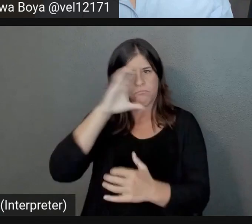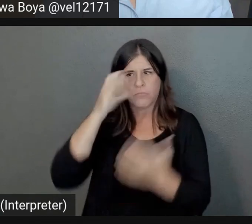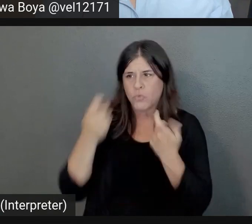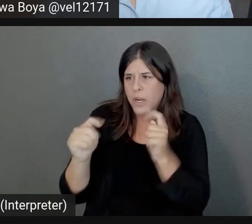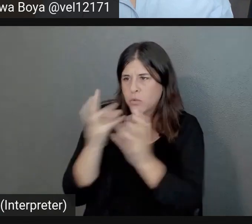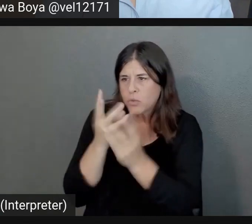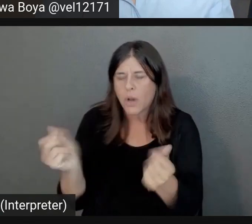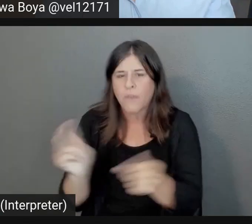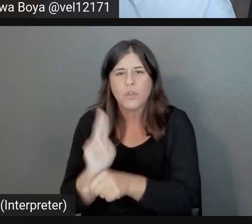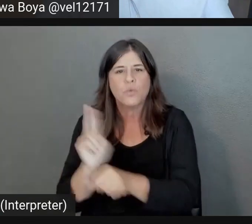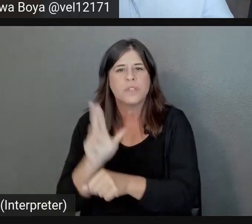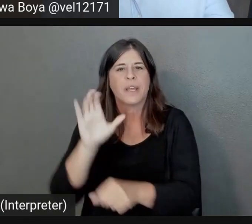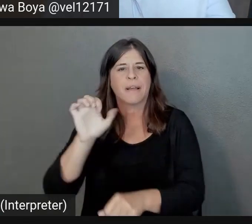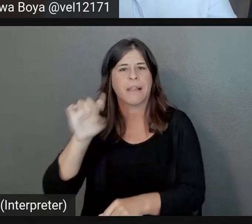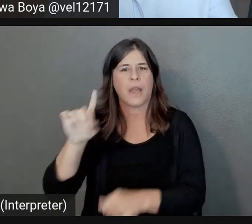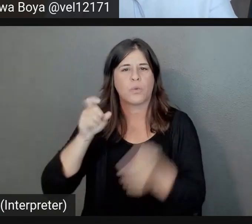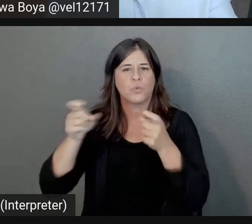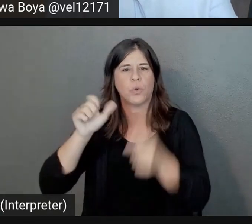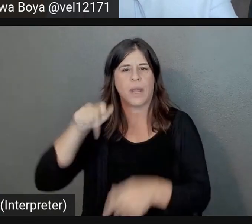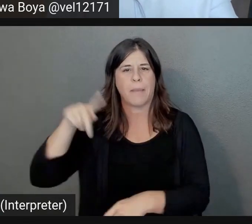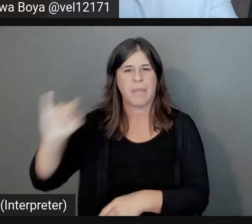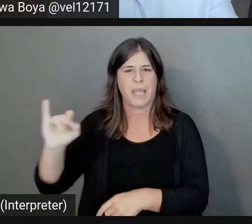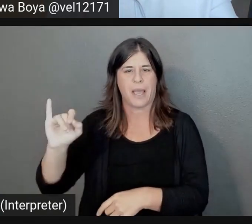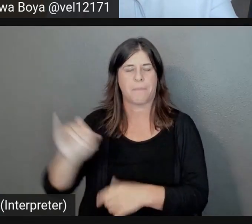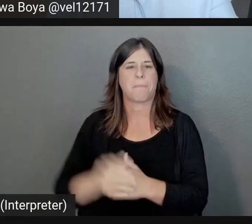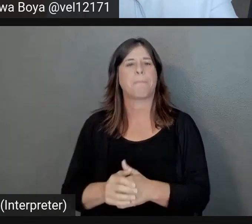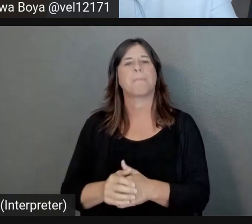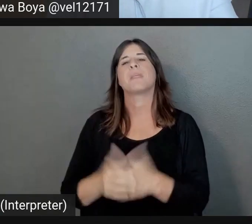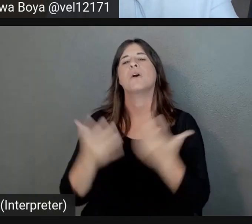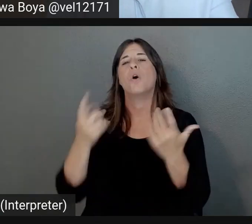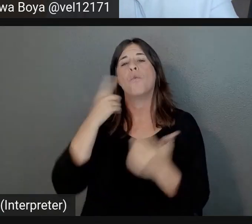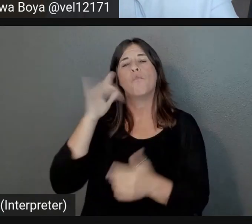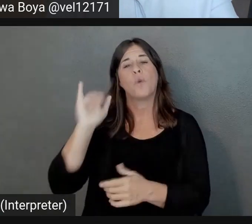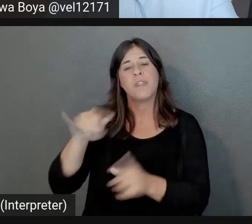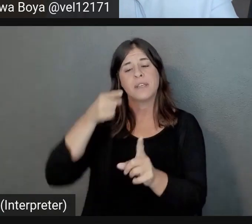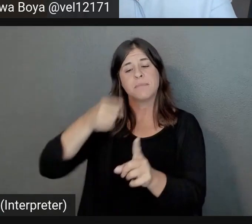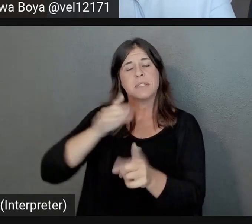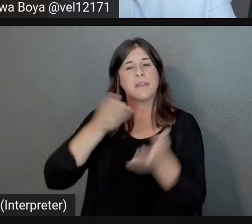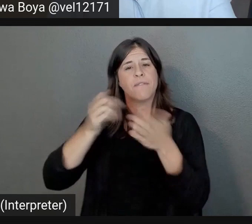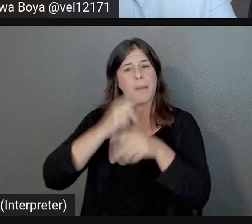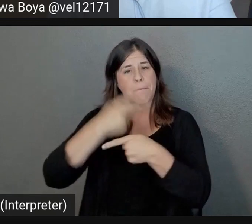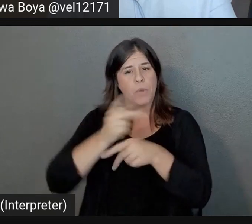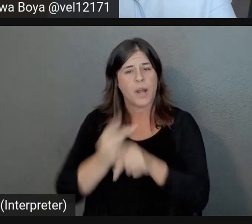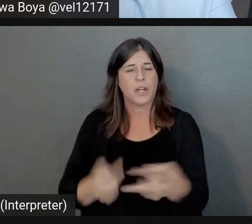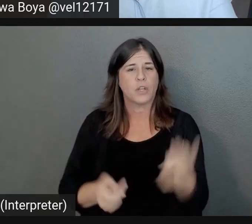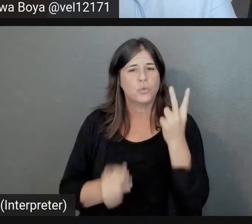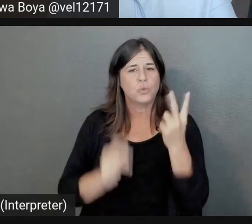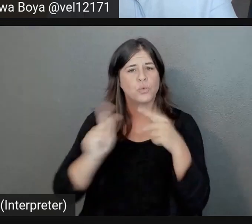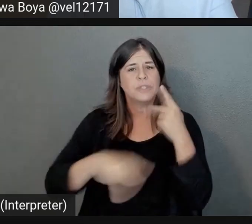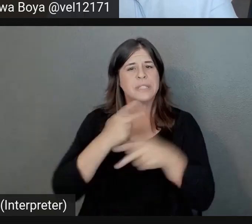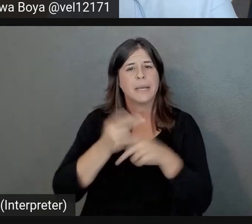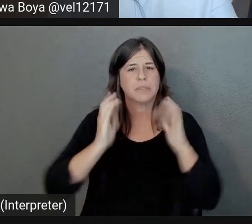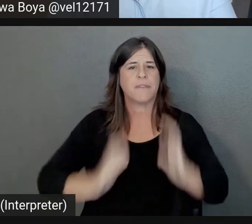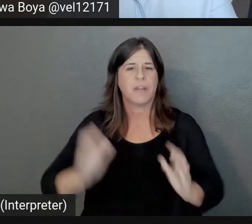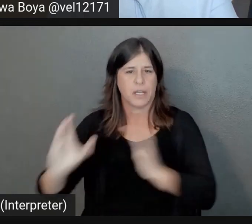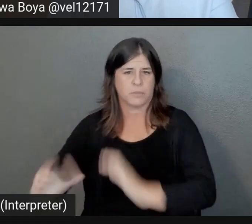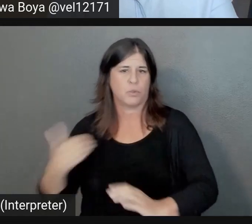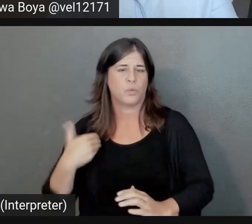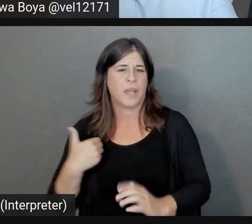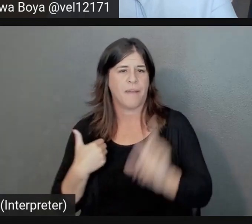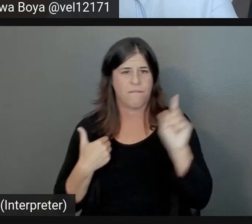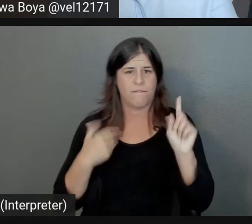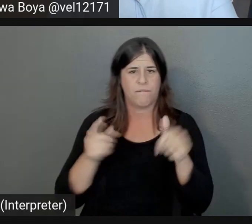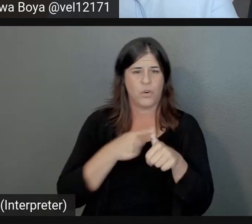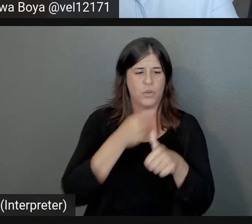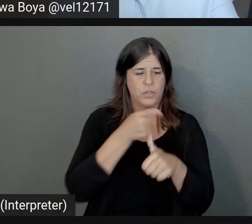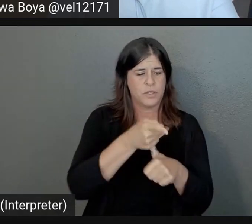Cloud Control API. So in case of this product, there are two types of customers that we have. First